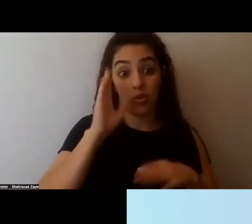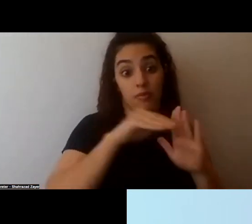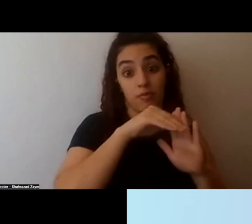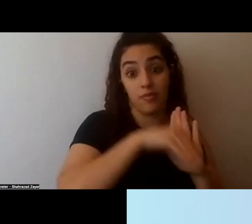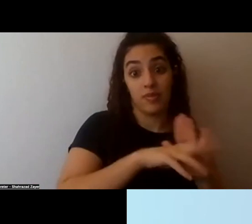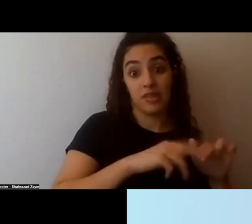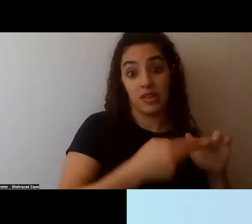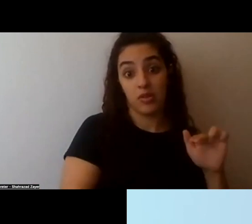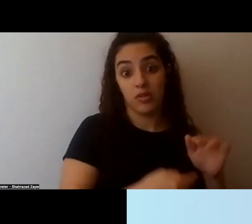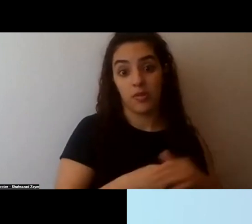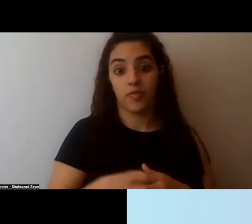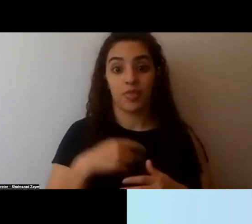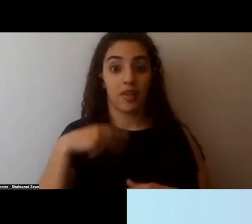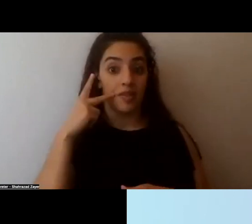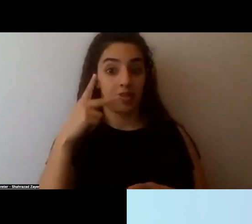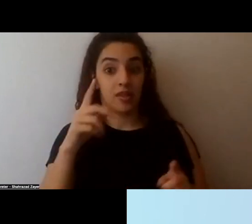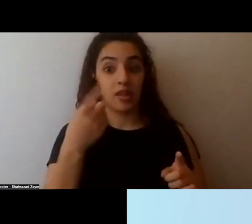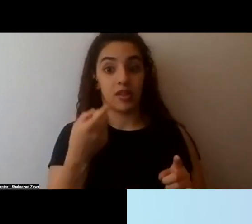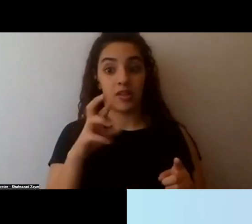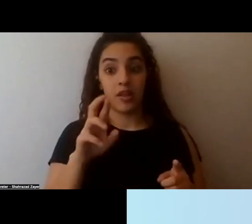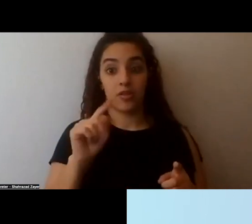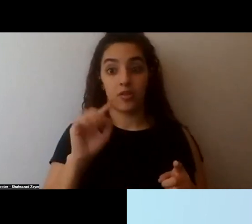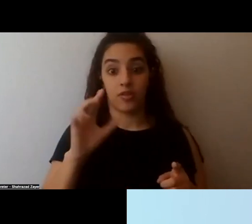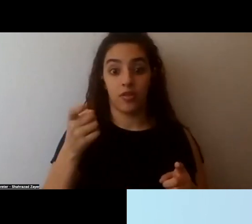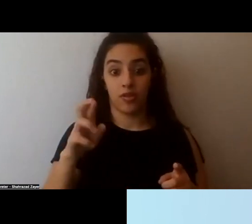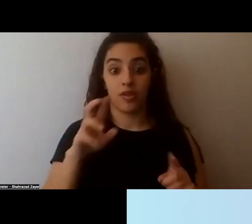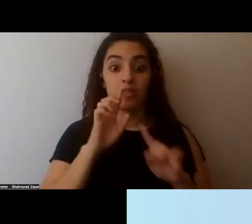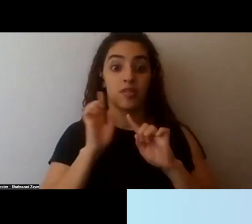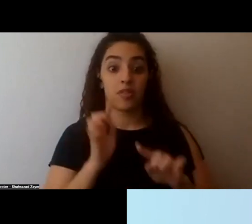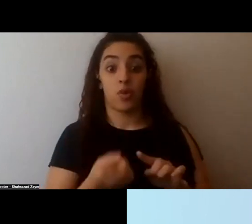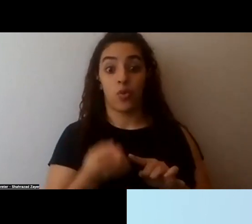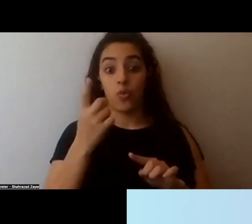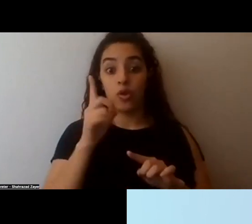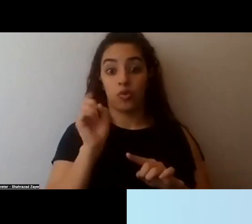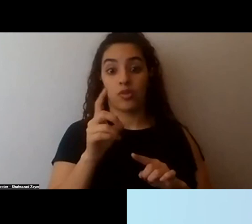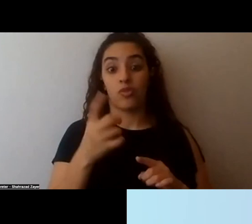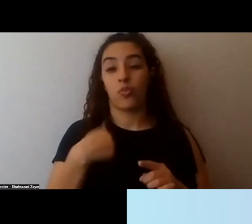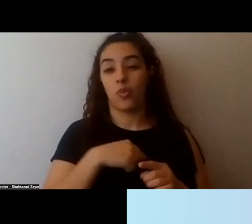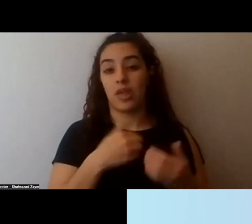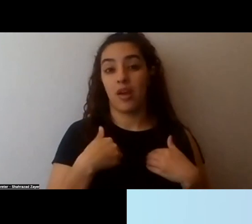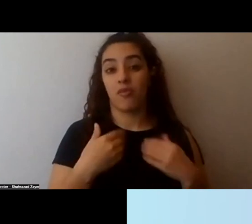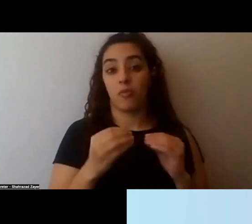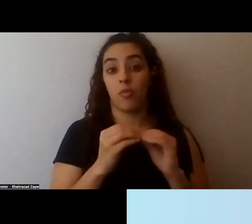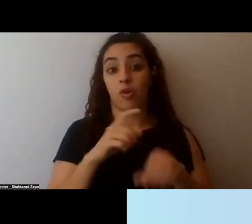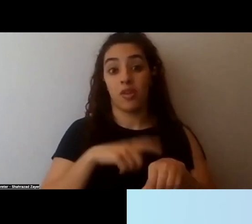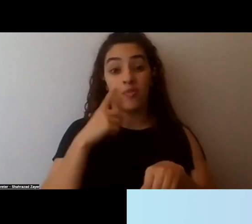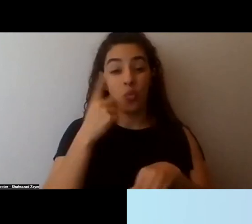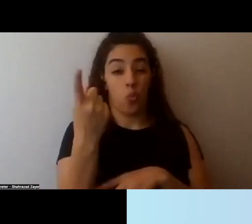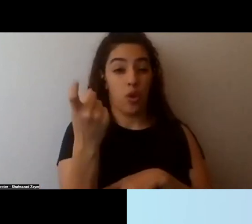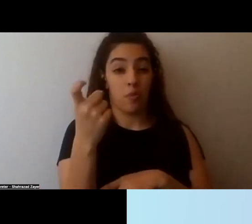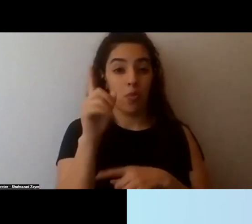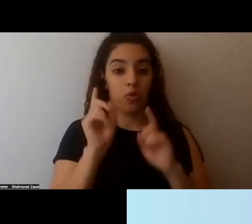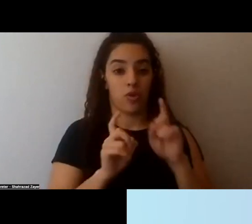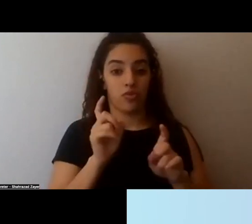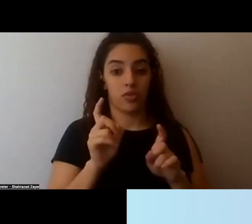answering one question. Time for one more, perhaps. And not seeing any. I want to again thank